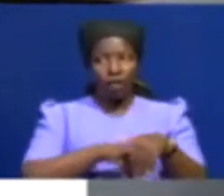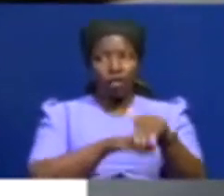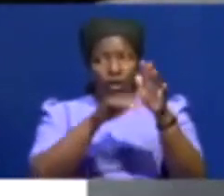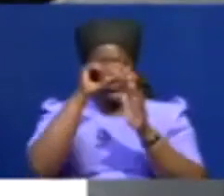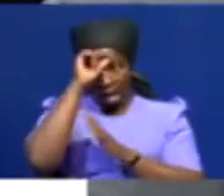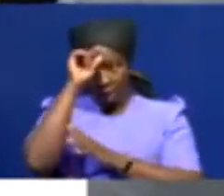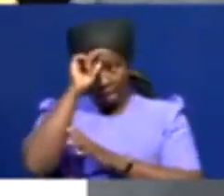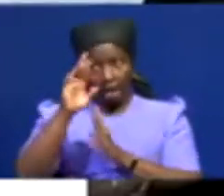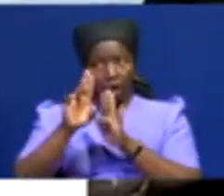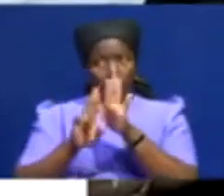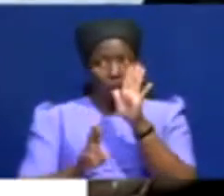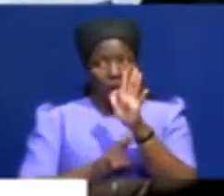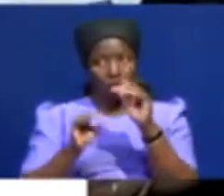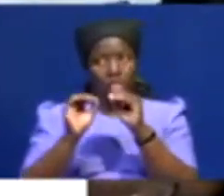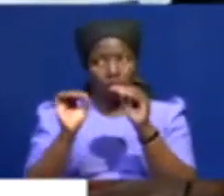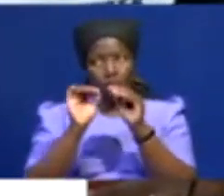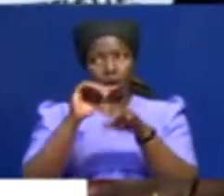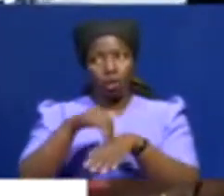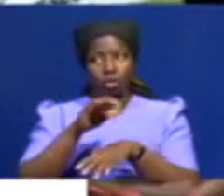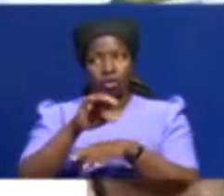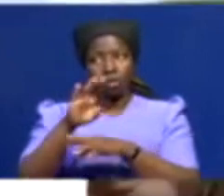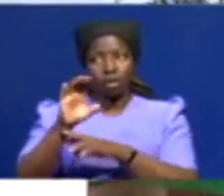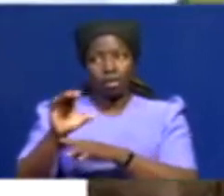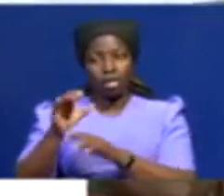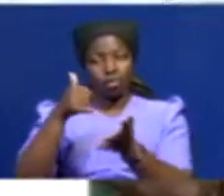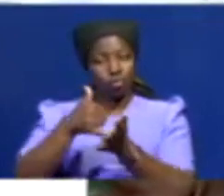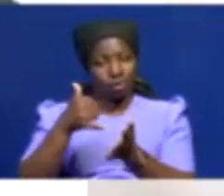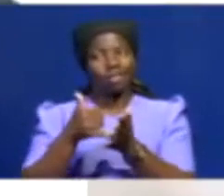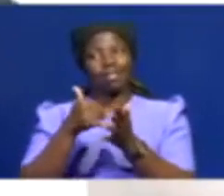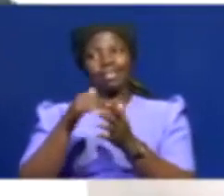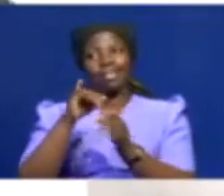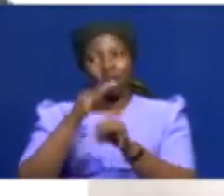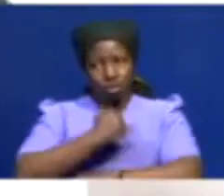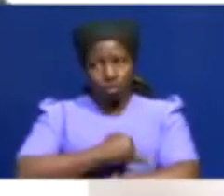government's directive on CBC, including closure of such institutions.